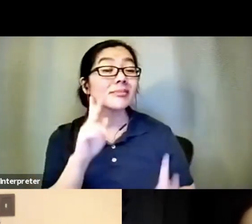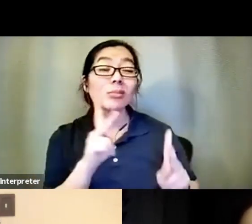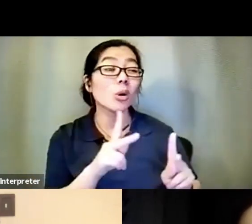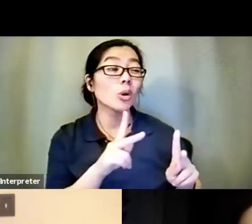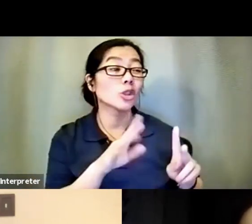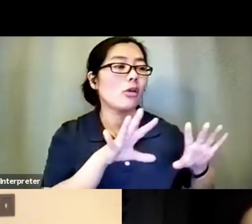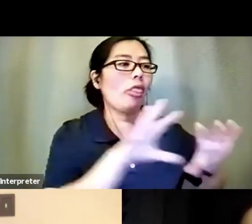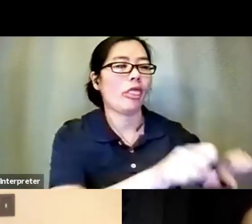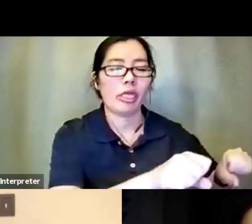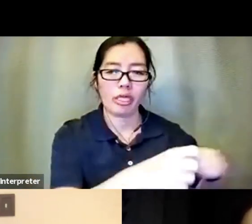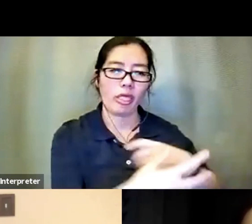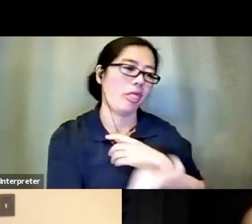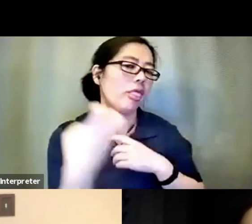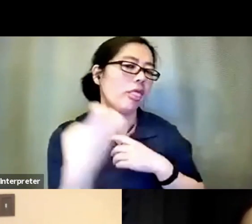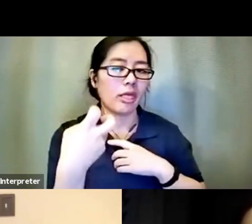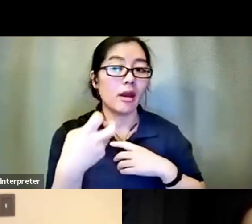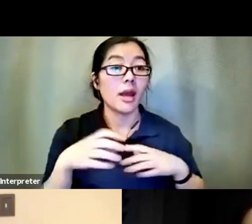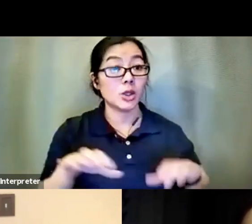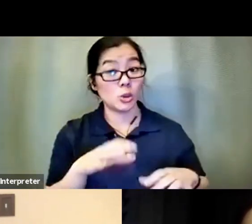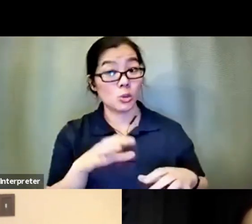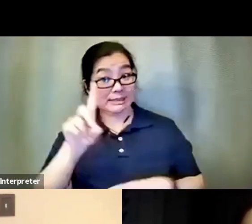service, for example, which is important.